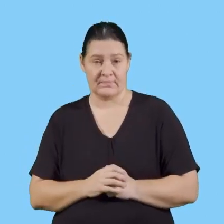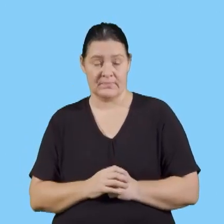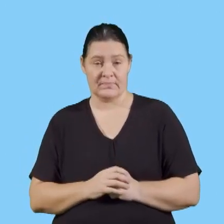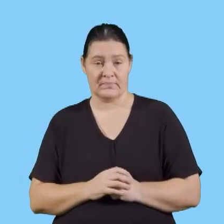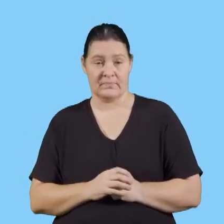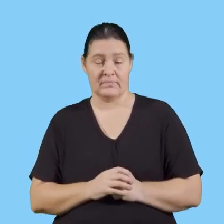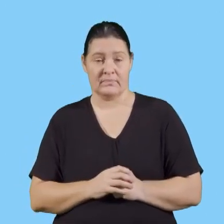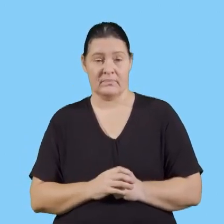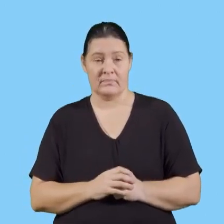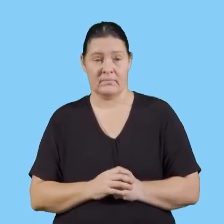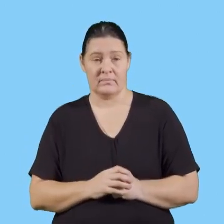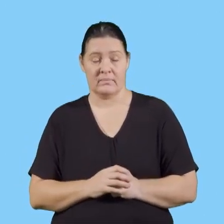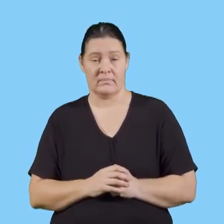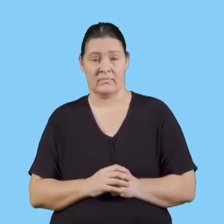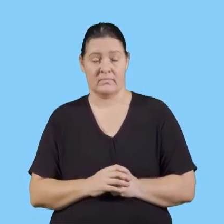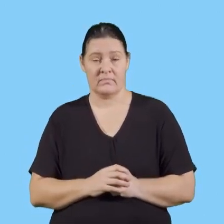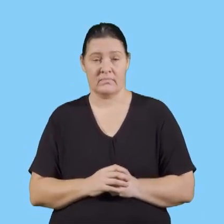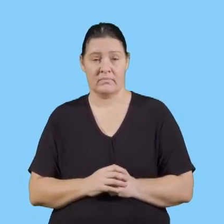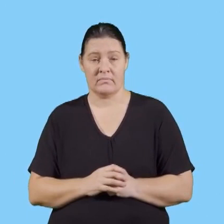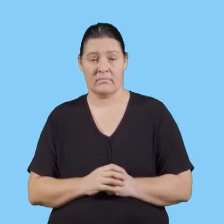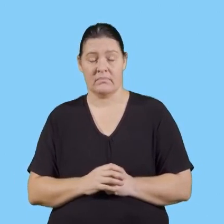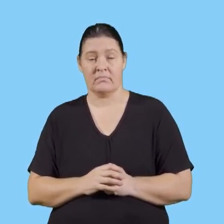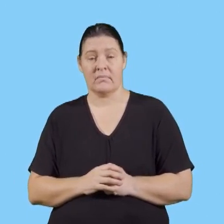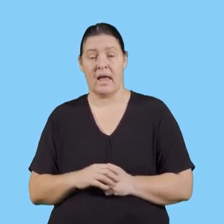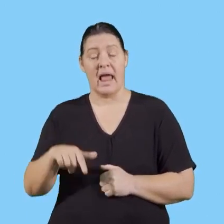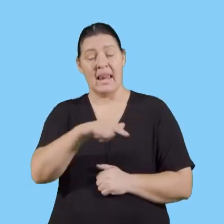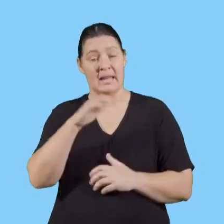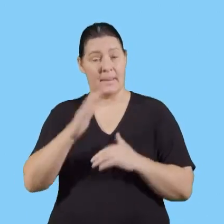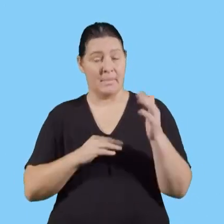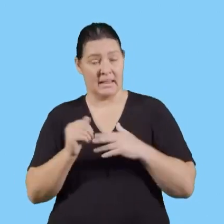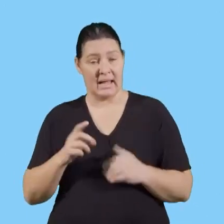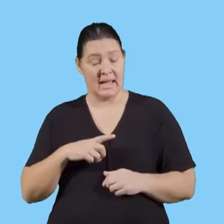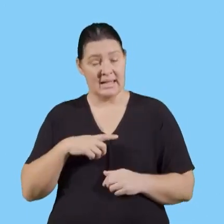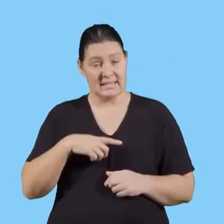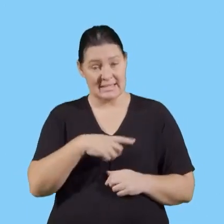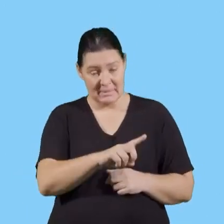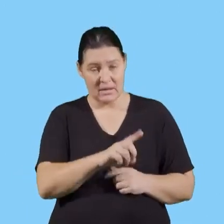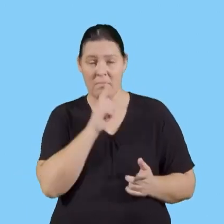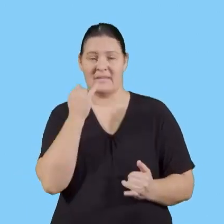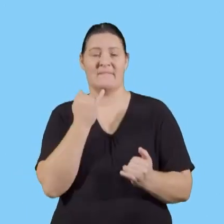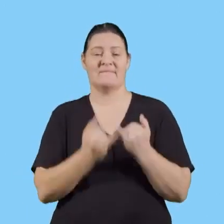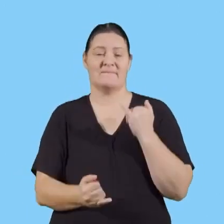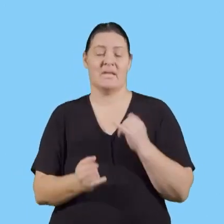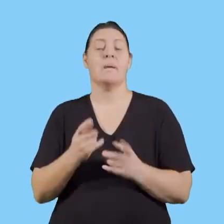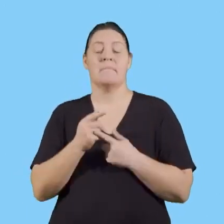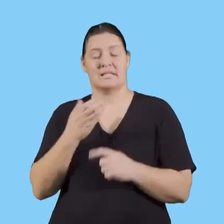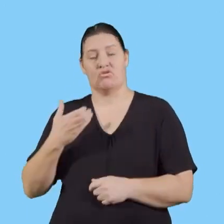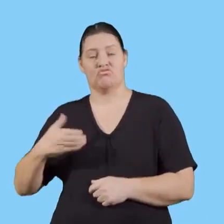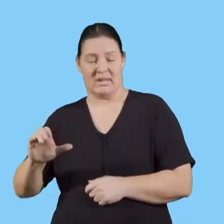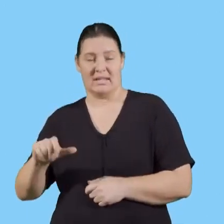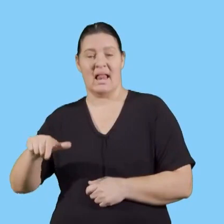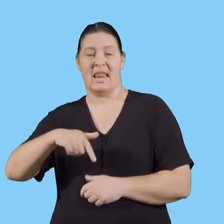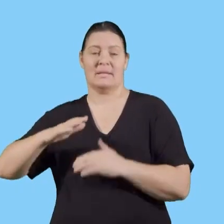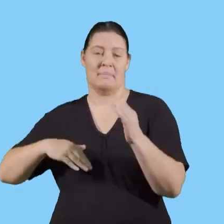6,500. And then they had debited land and buildings. So let us now go and correct that particular error. That means we will now